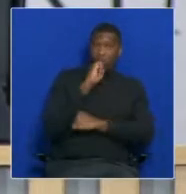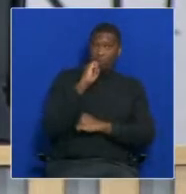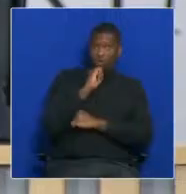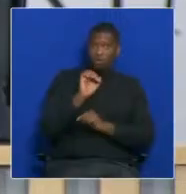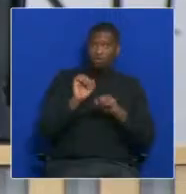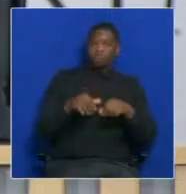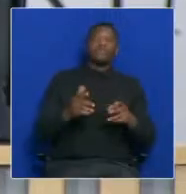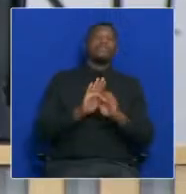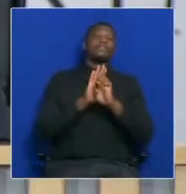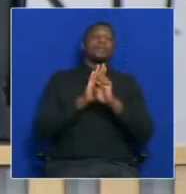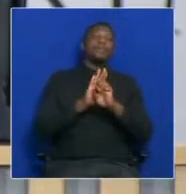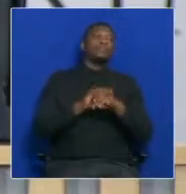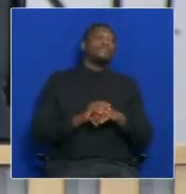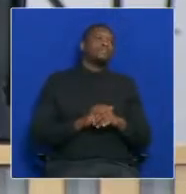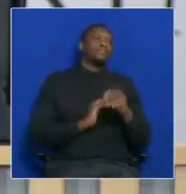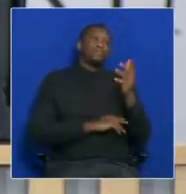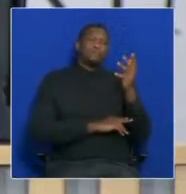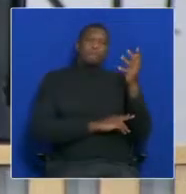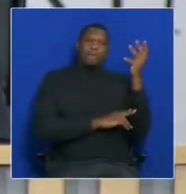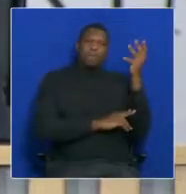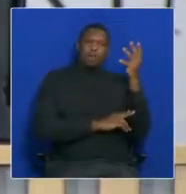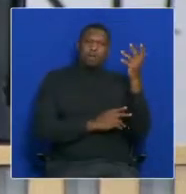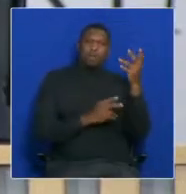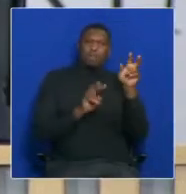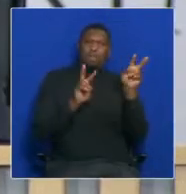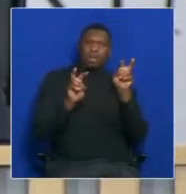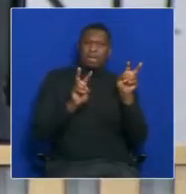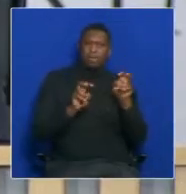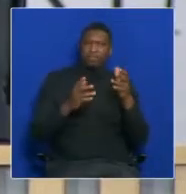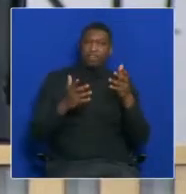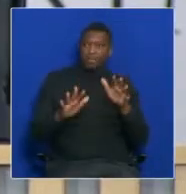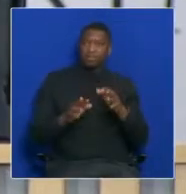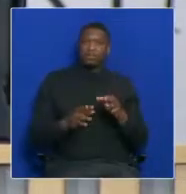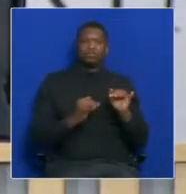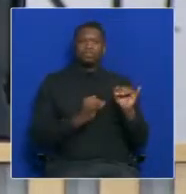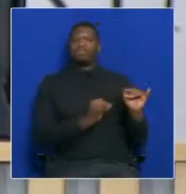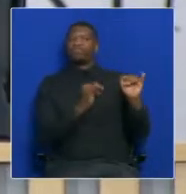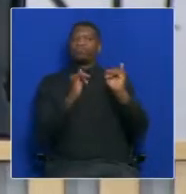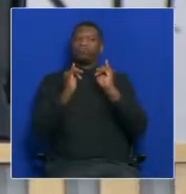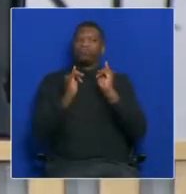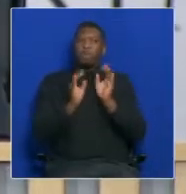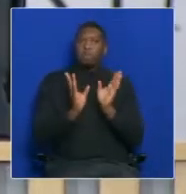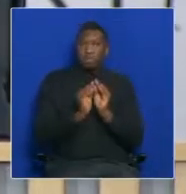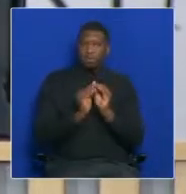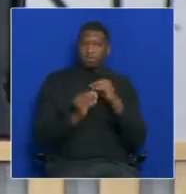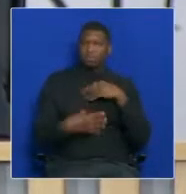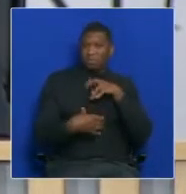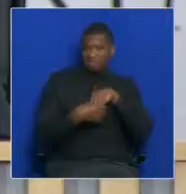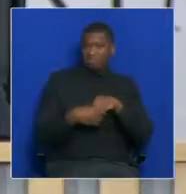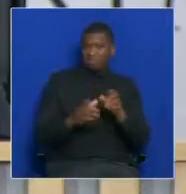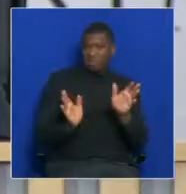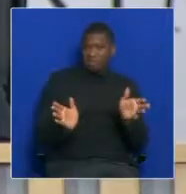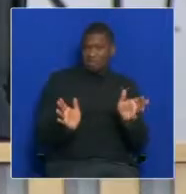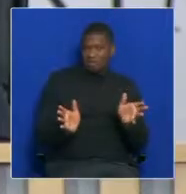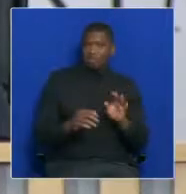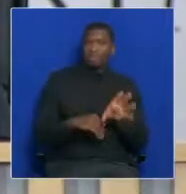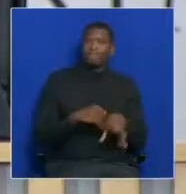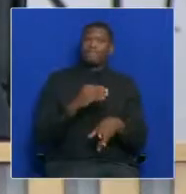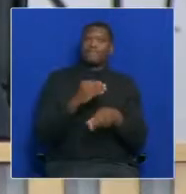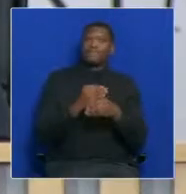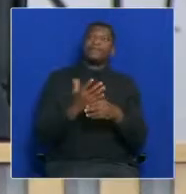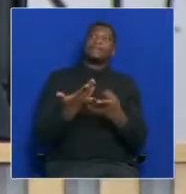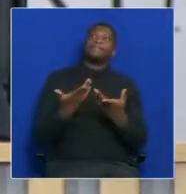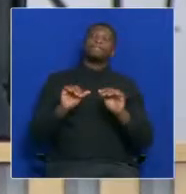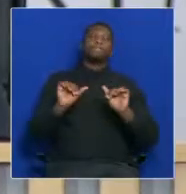matter, she did call a meeting. I was part of that meeting, and the assessment of that matter